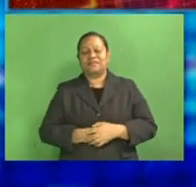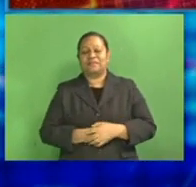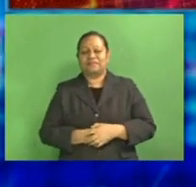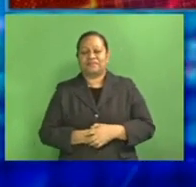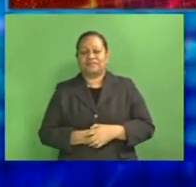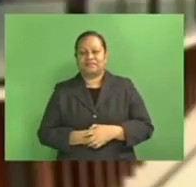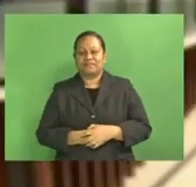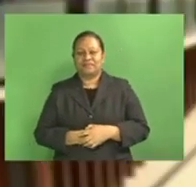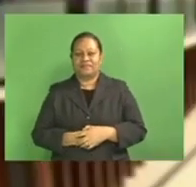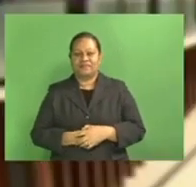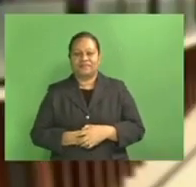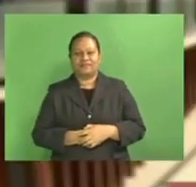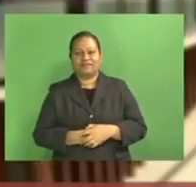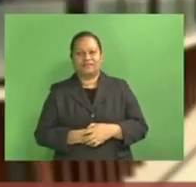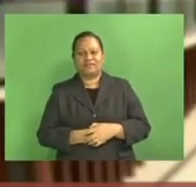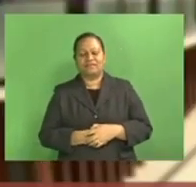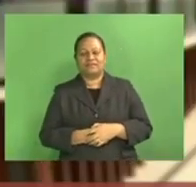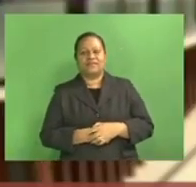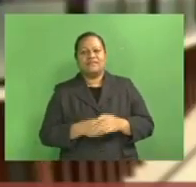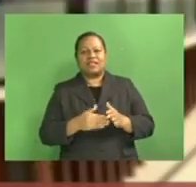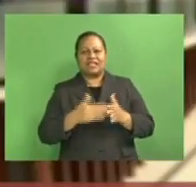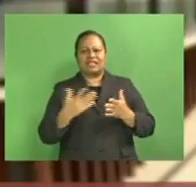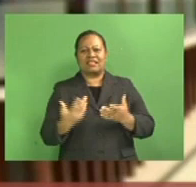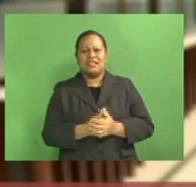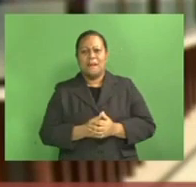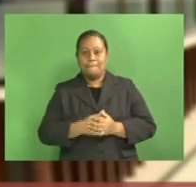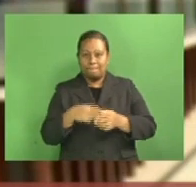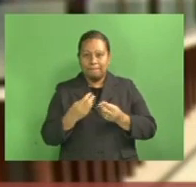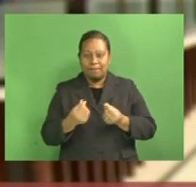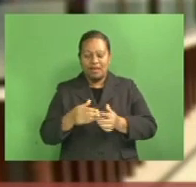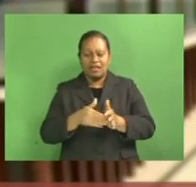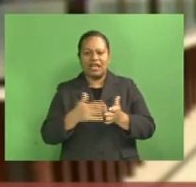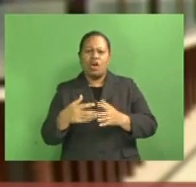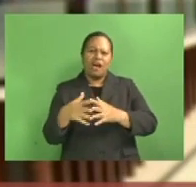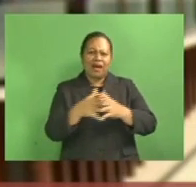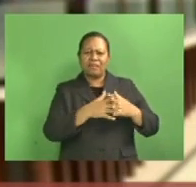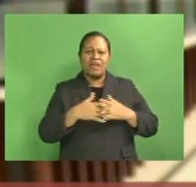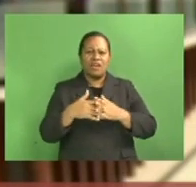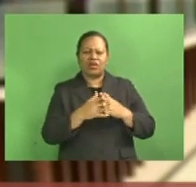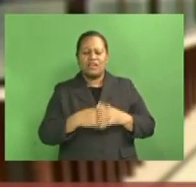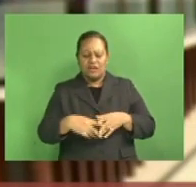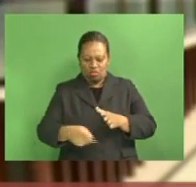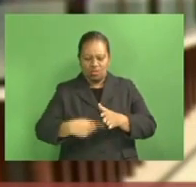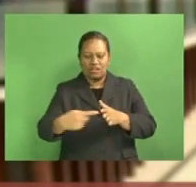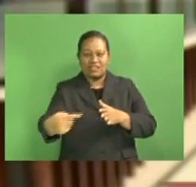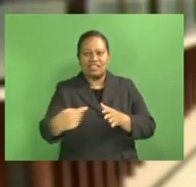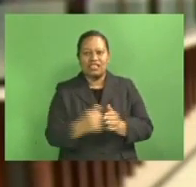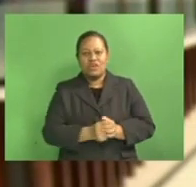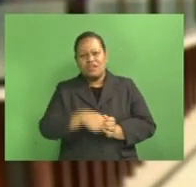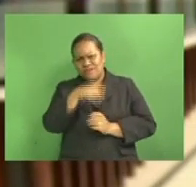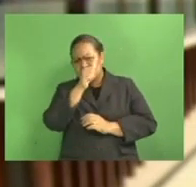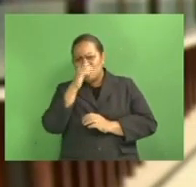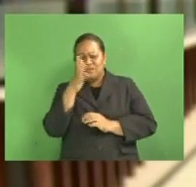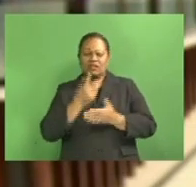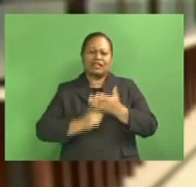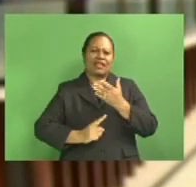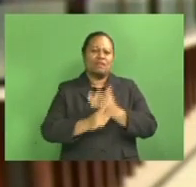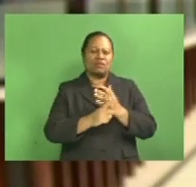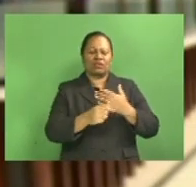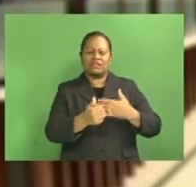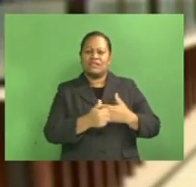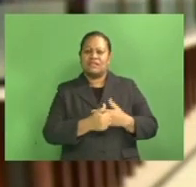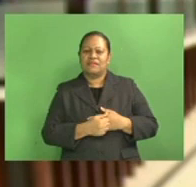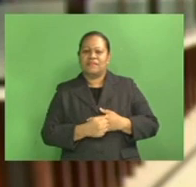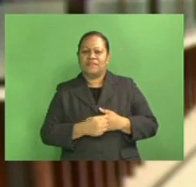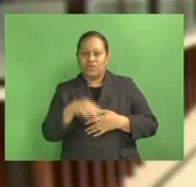market. In the foreign exchange market, the US dollar continued to remain popular, with those turning to safe haven